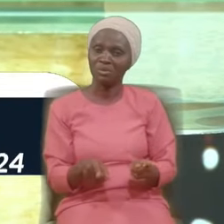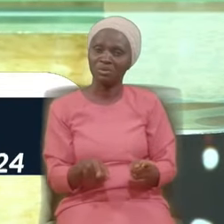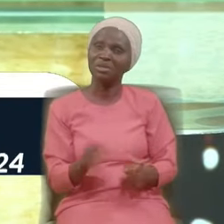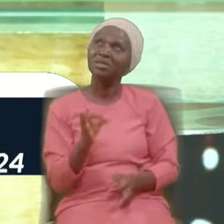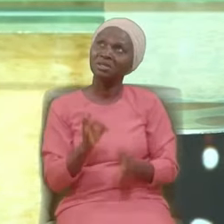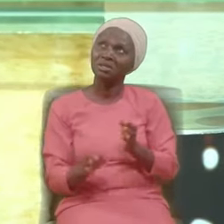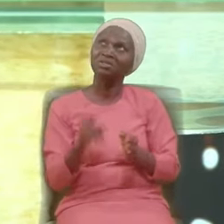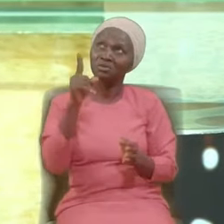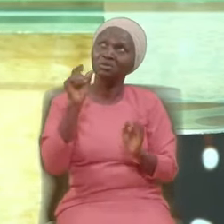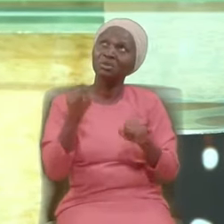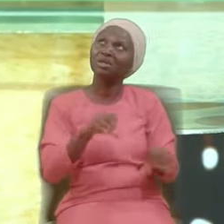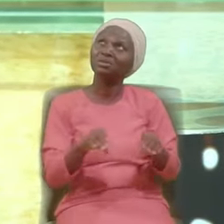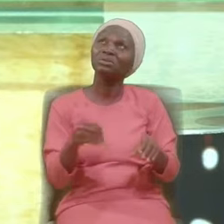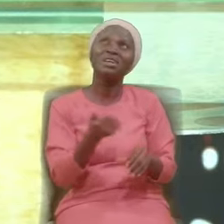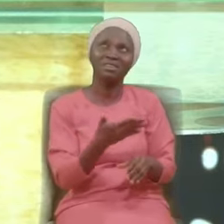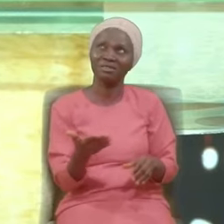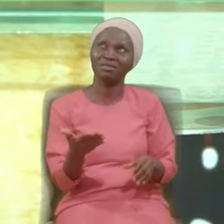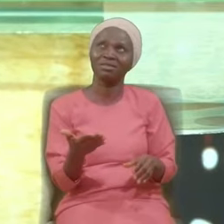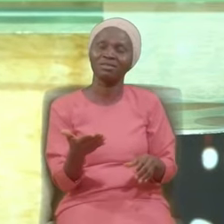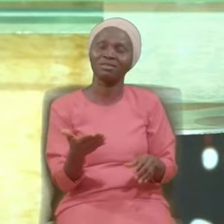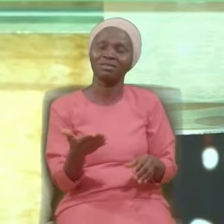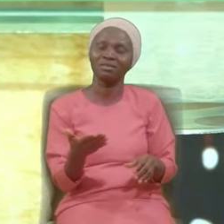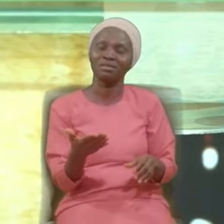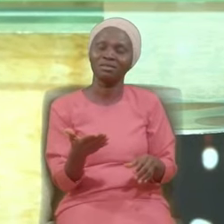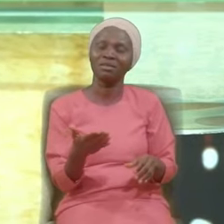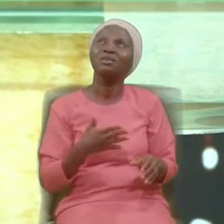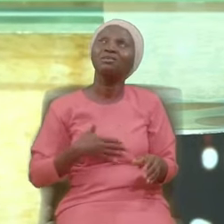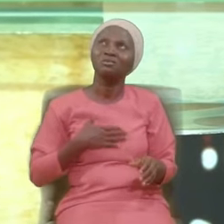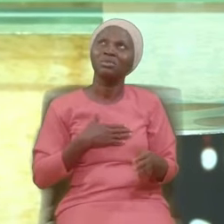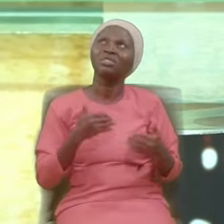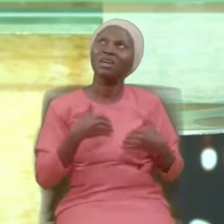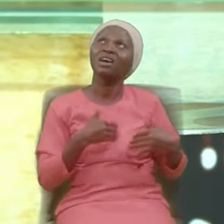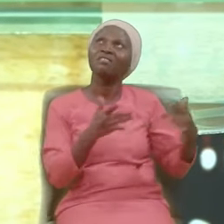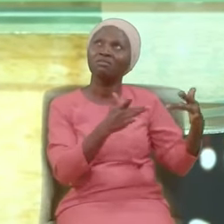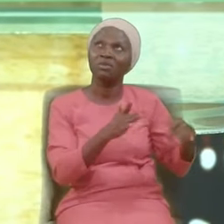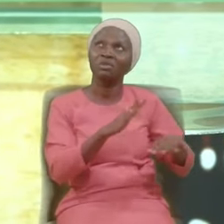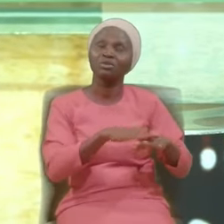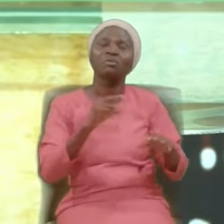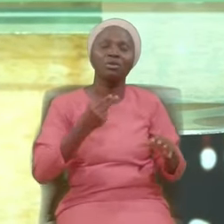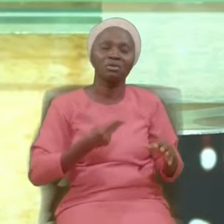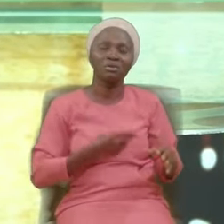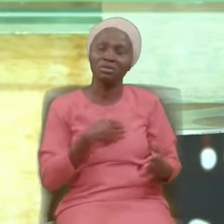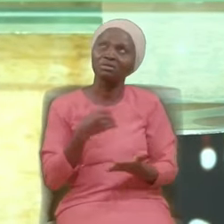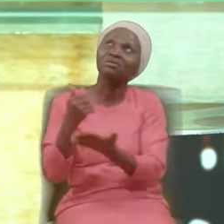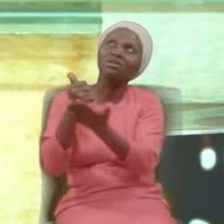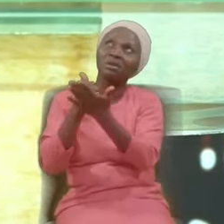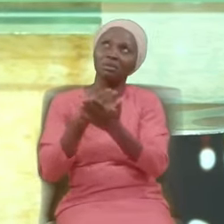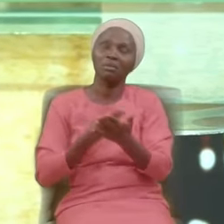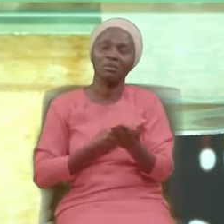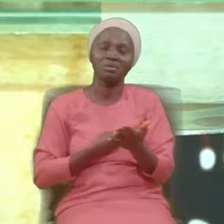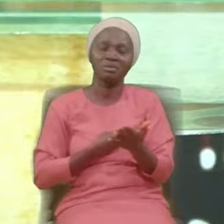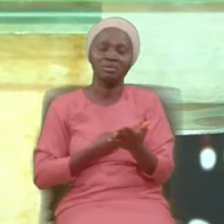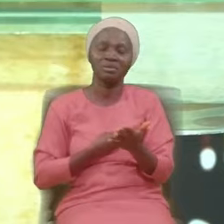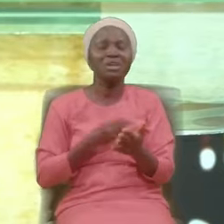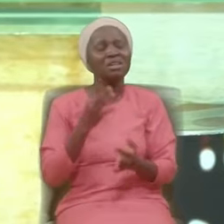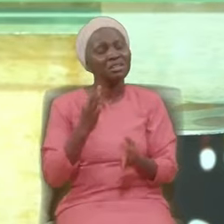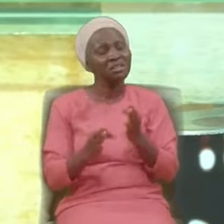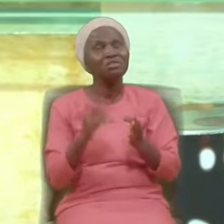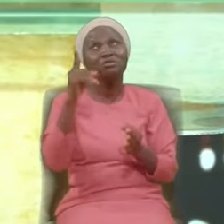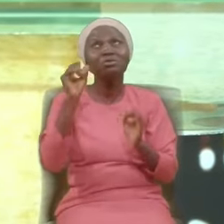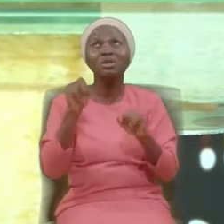if thou canst do anything, have compassion on us and help us. If thou canst